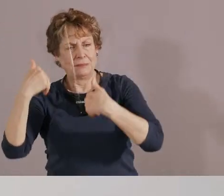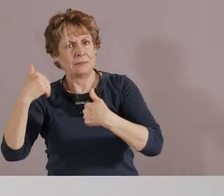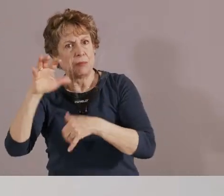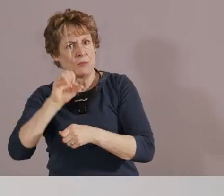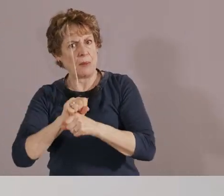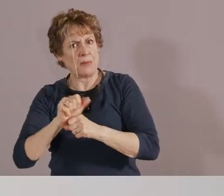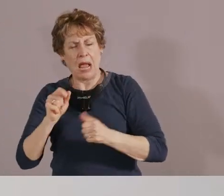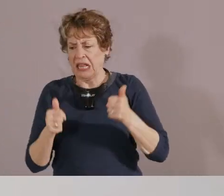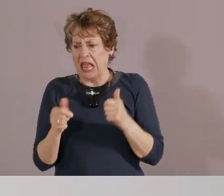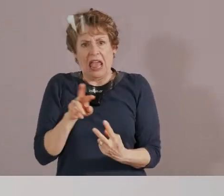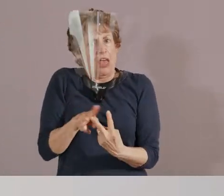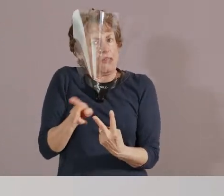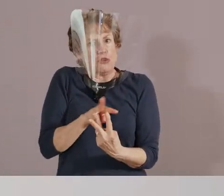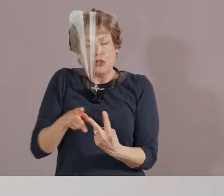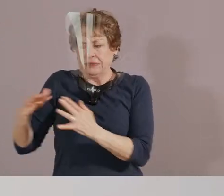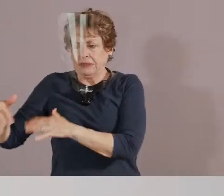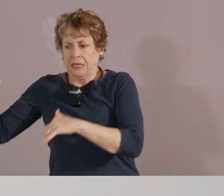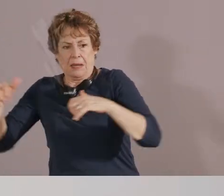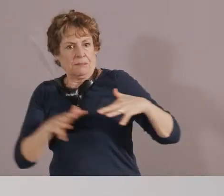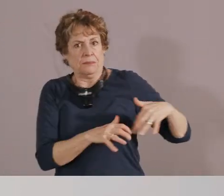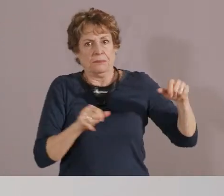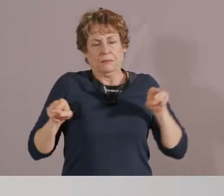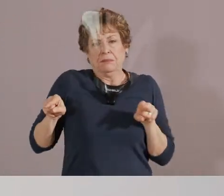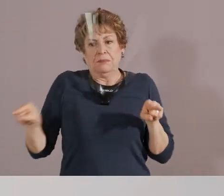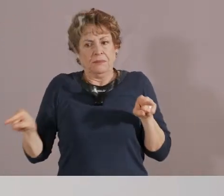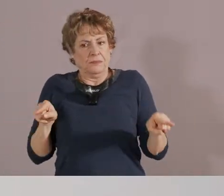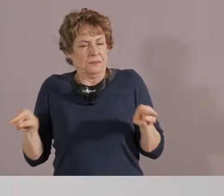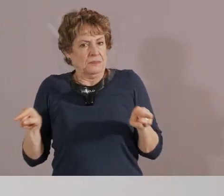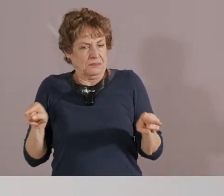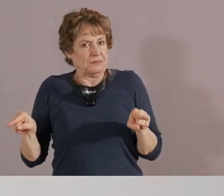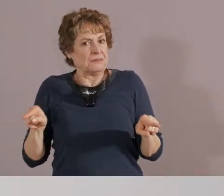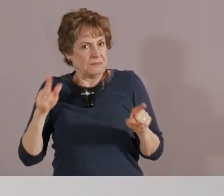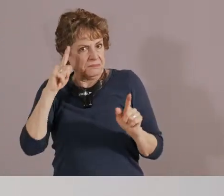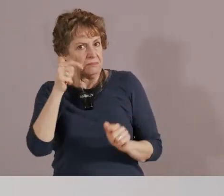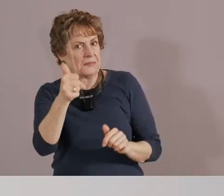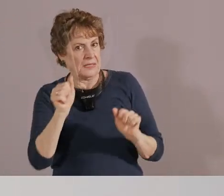Okay, thank you. Katie Davis-Young. Hi, Katie.